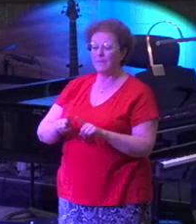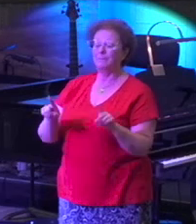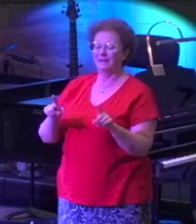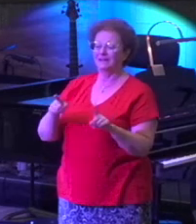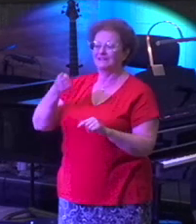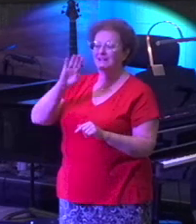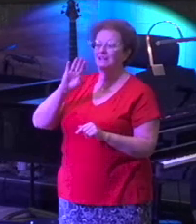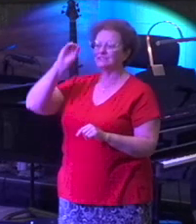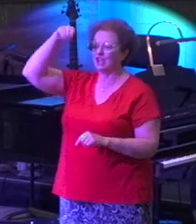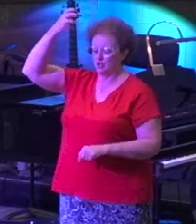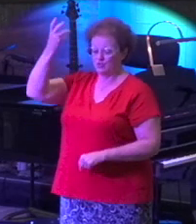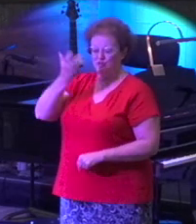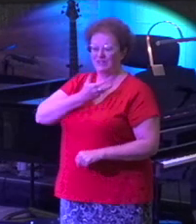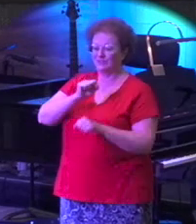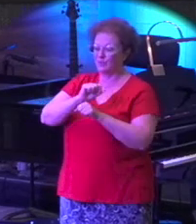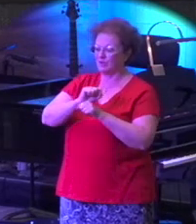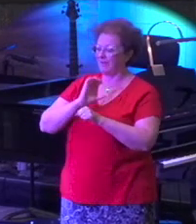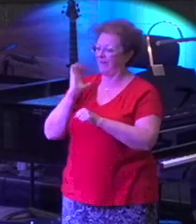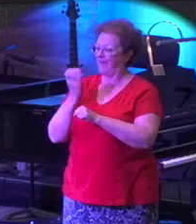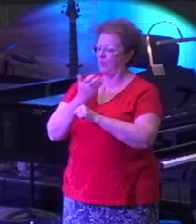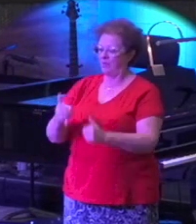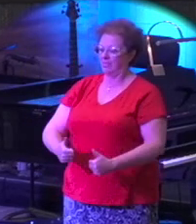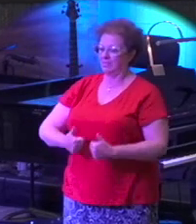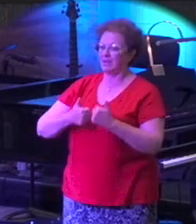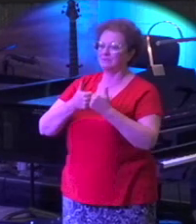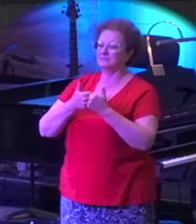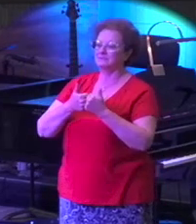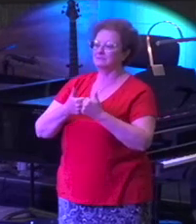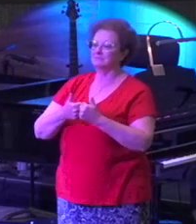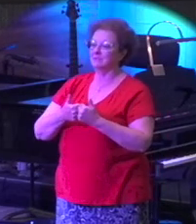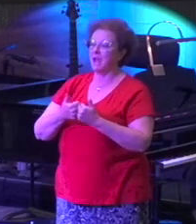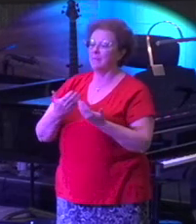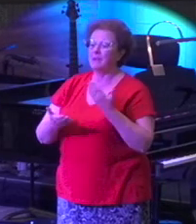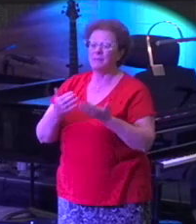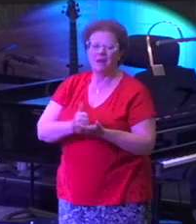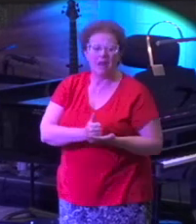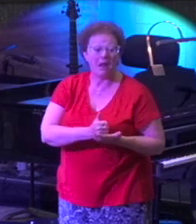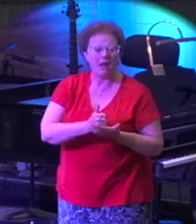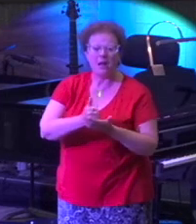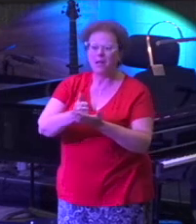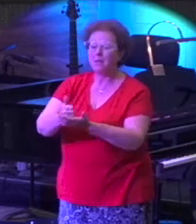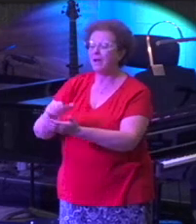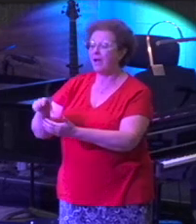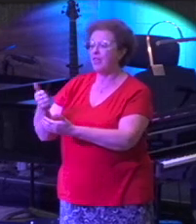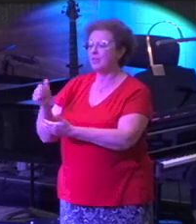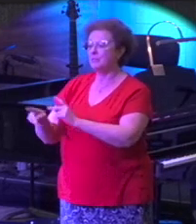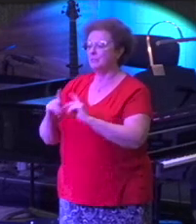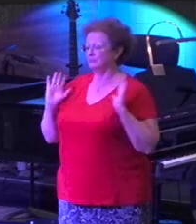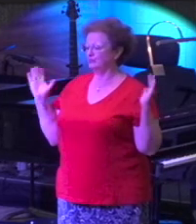God, not only in our lives, but possibly for the sake of those around us as